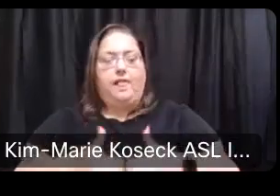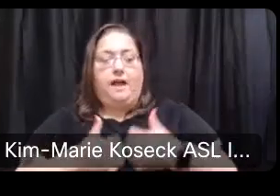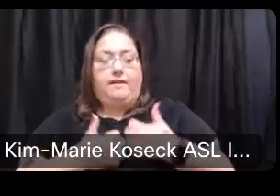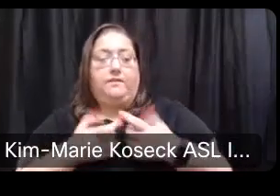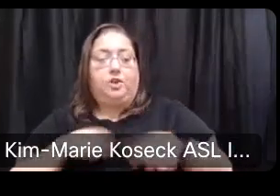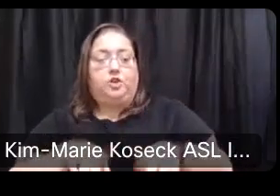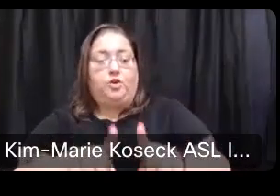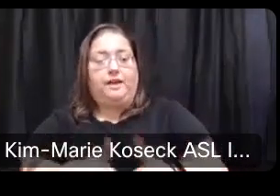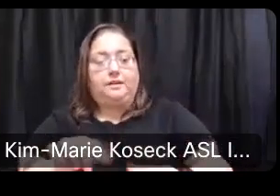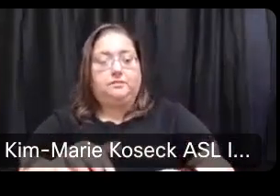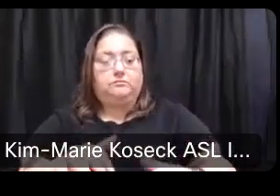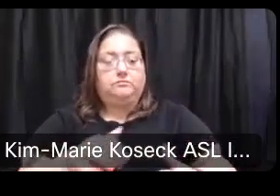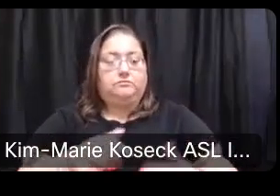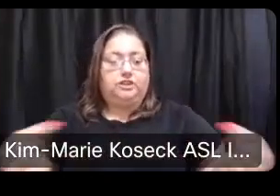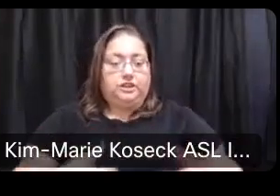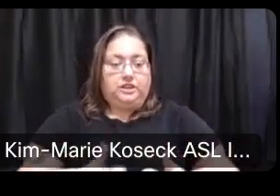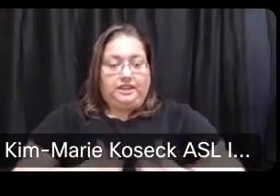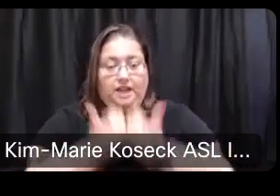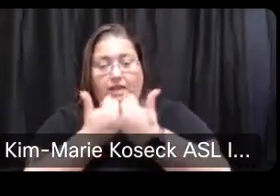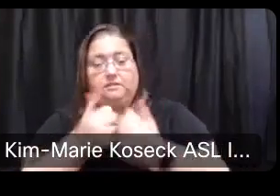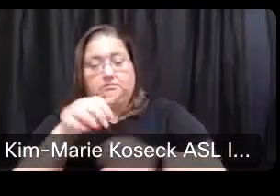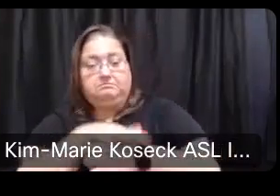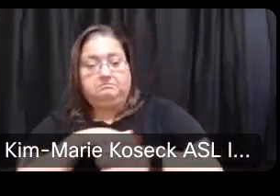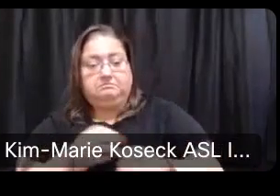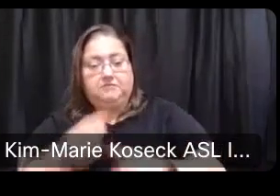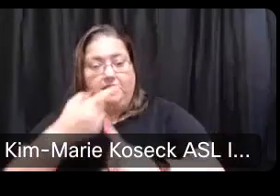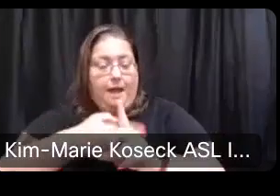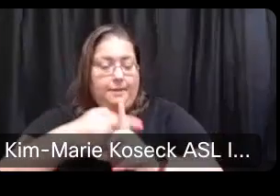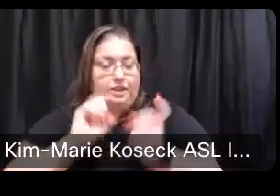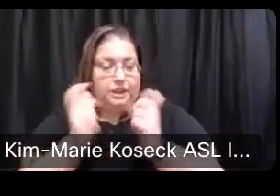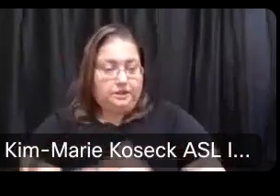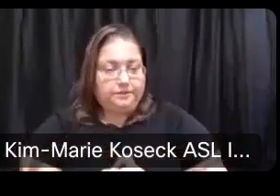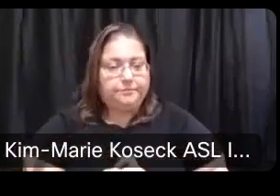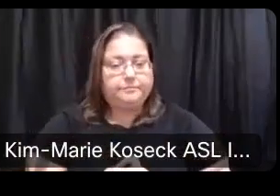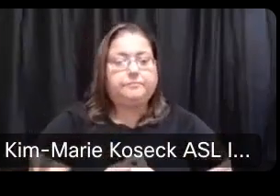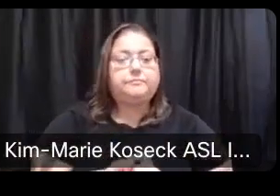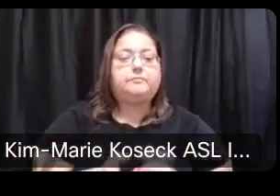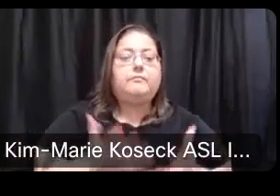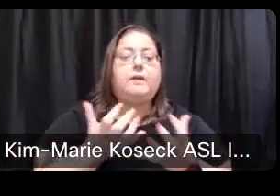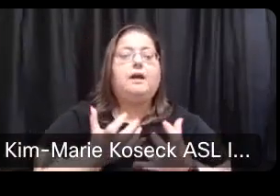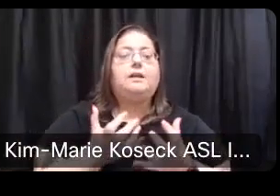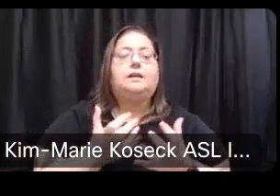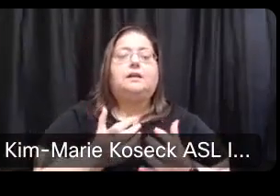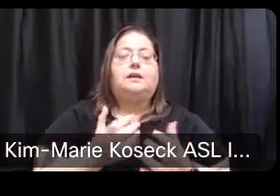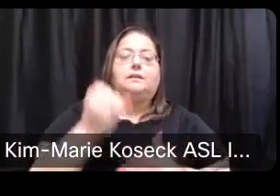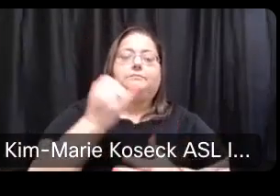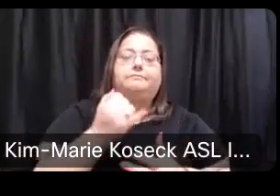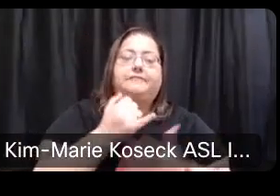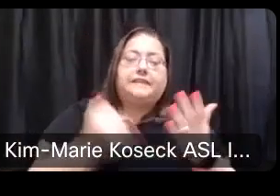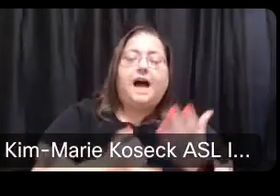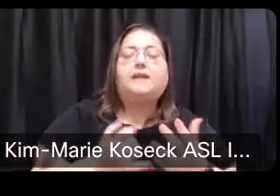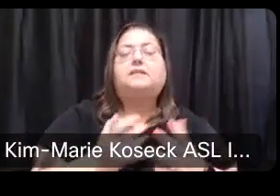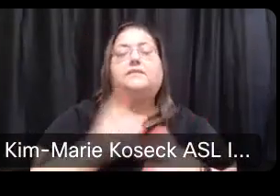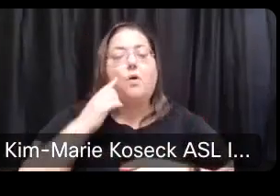goal, to embrace coastal connectivity. The CLEAR initiative promotes innovative designs that integrate coastal environments